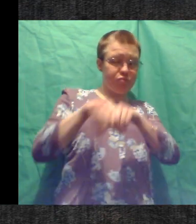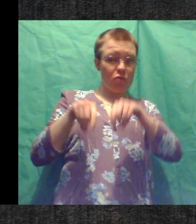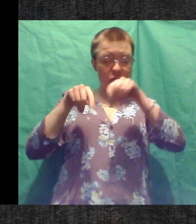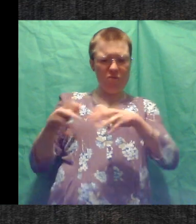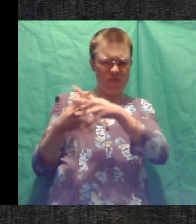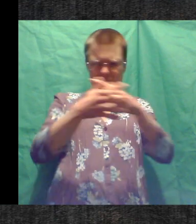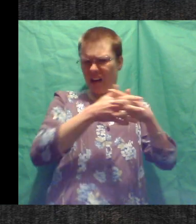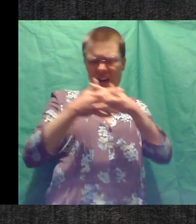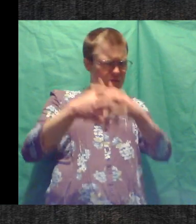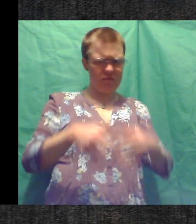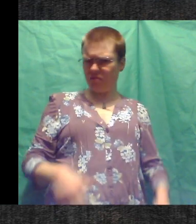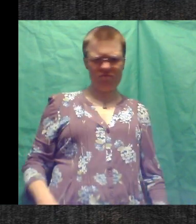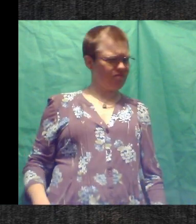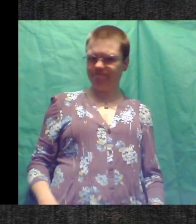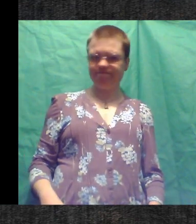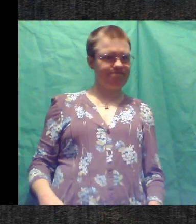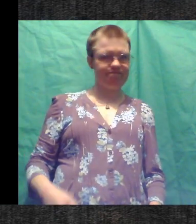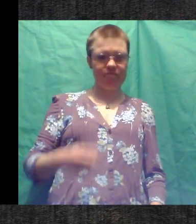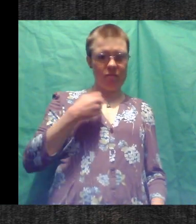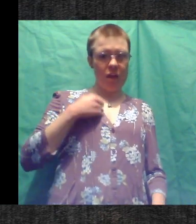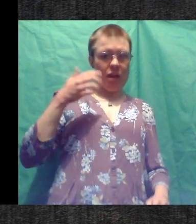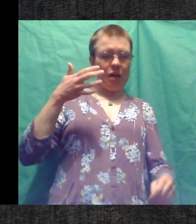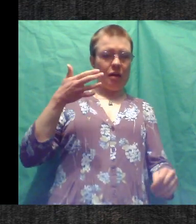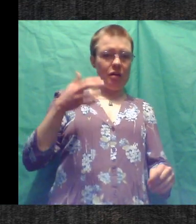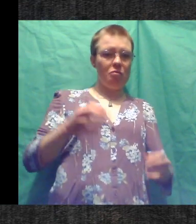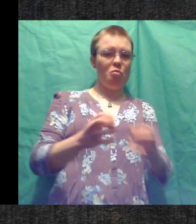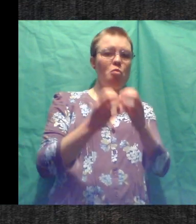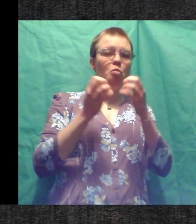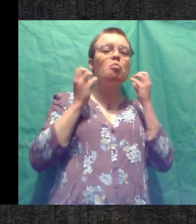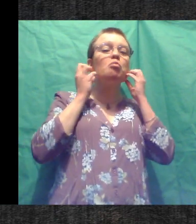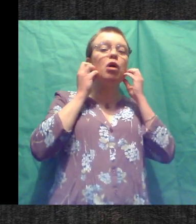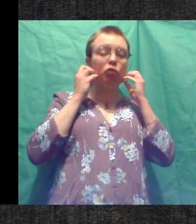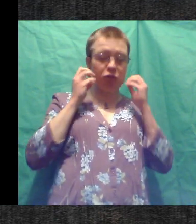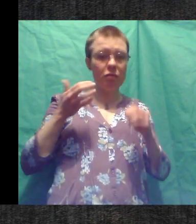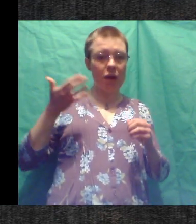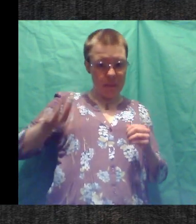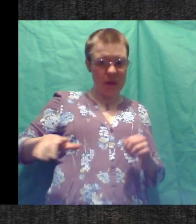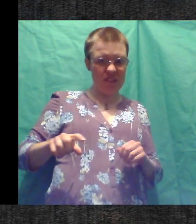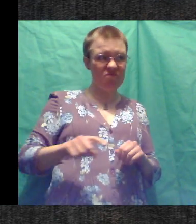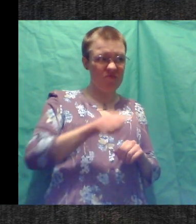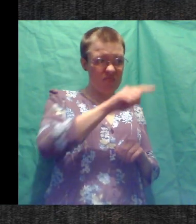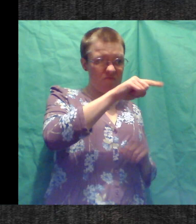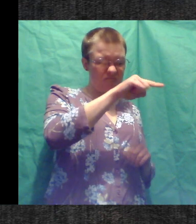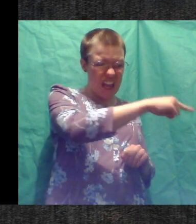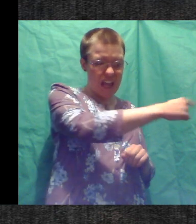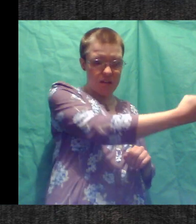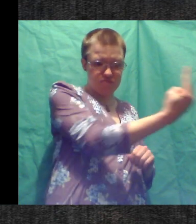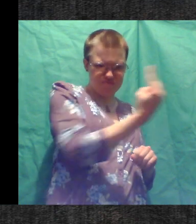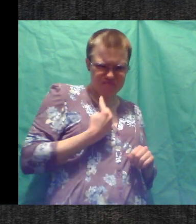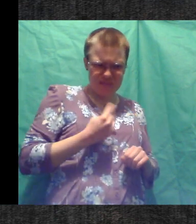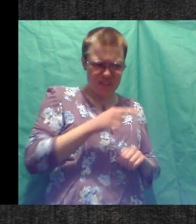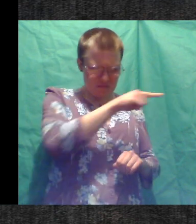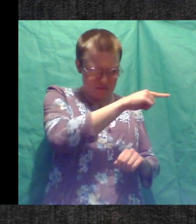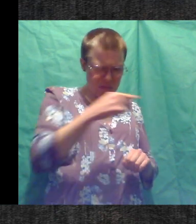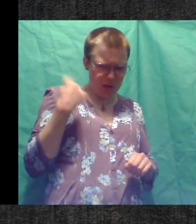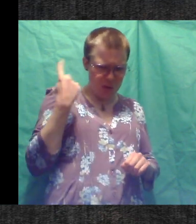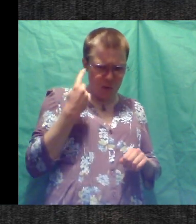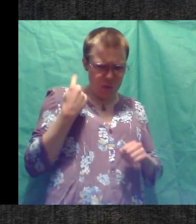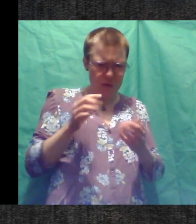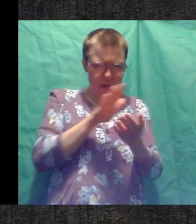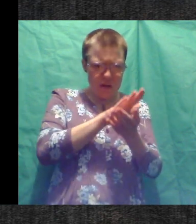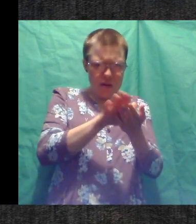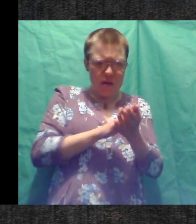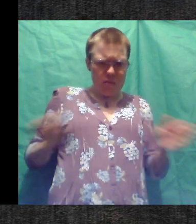And he brought you back to America? No. I was in Mozambique when he came. Who is